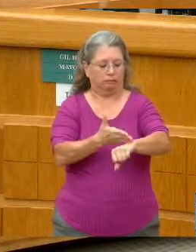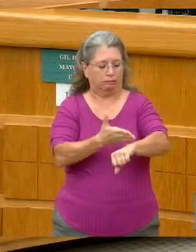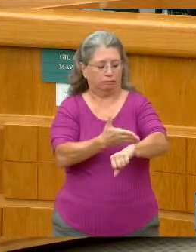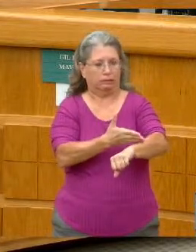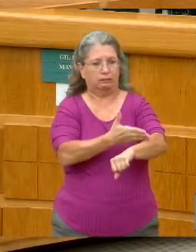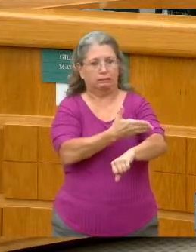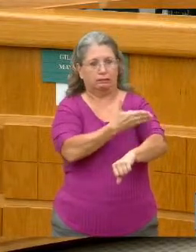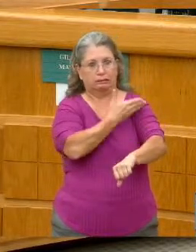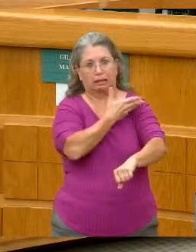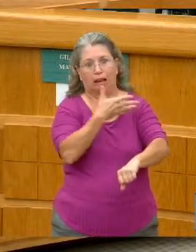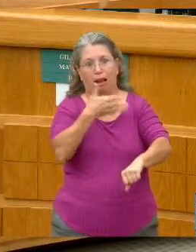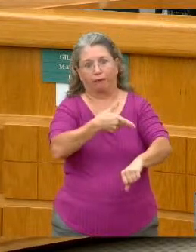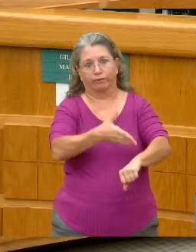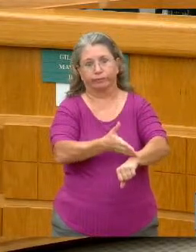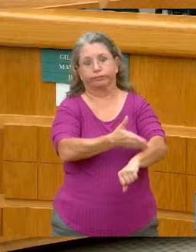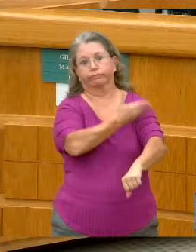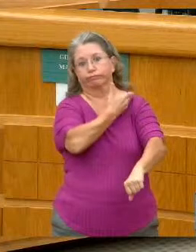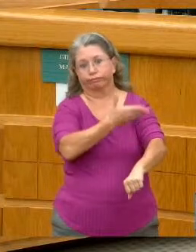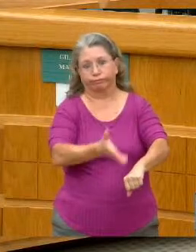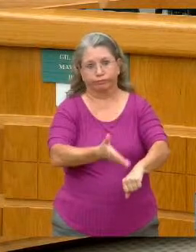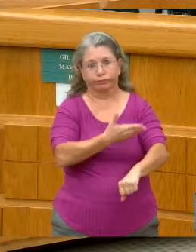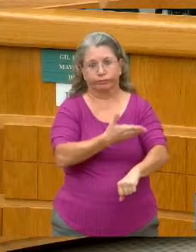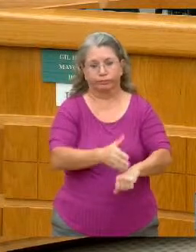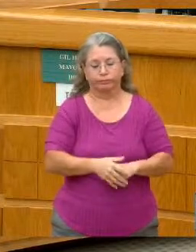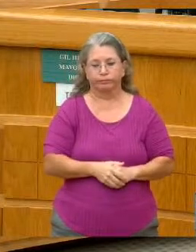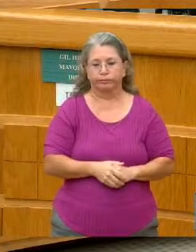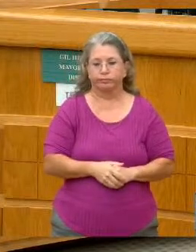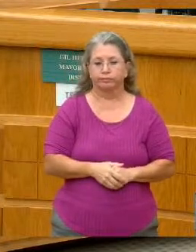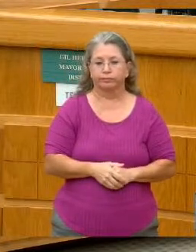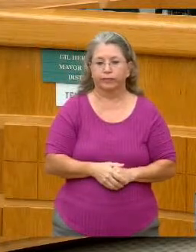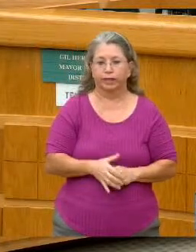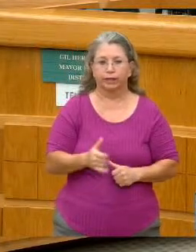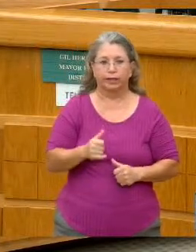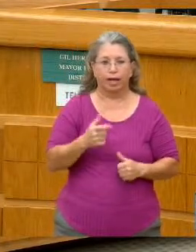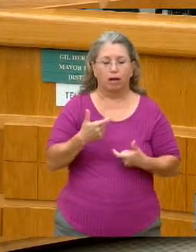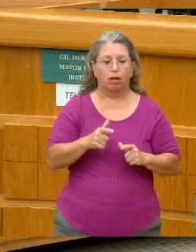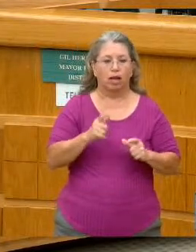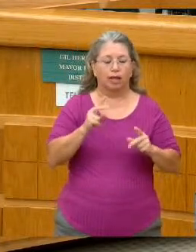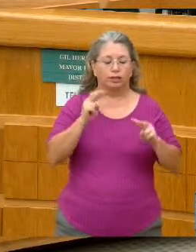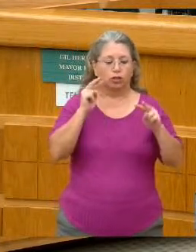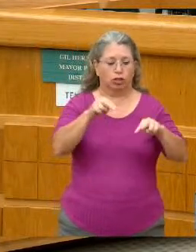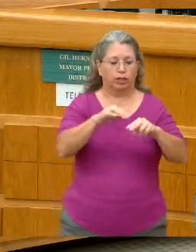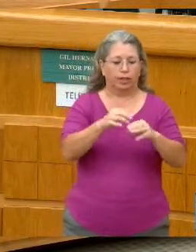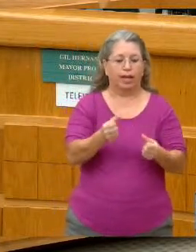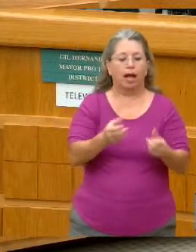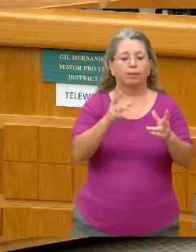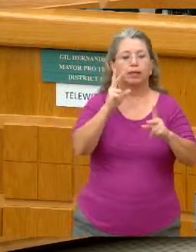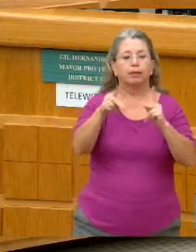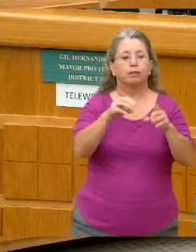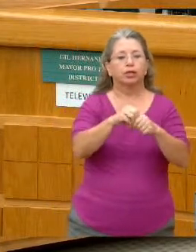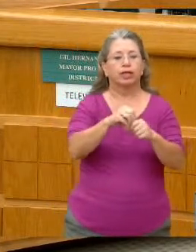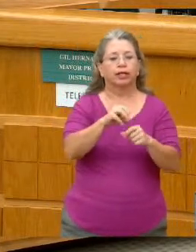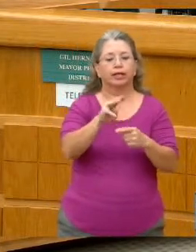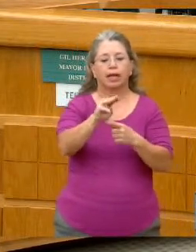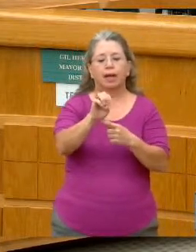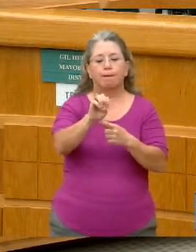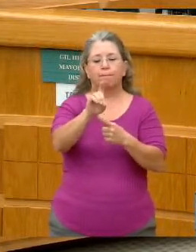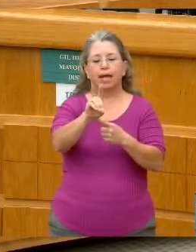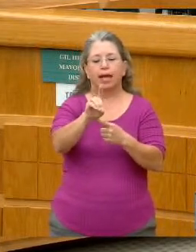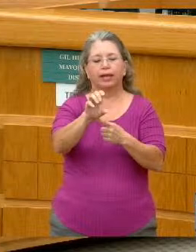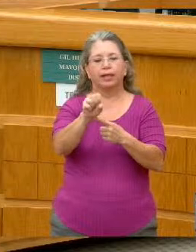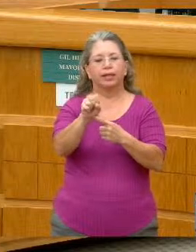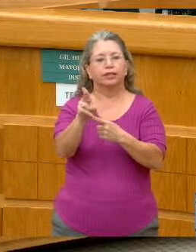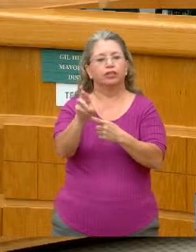If we zoom in and look at the number of people in what we call med-surg beds, this is what the doctors call them. Med-surg stands for medical